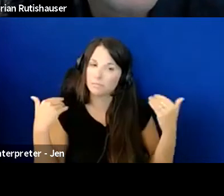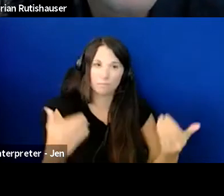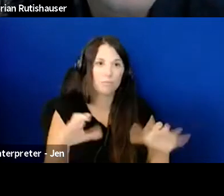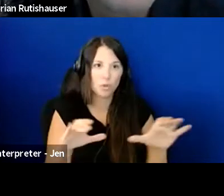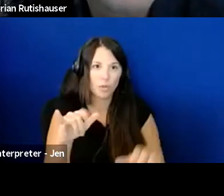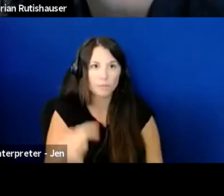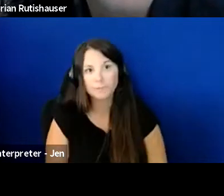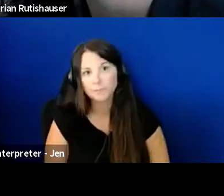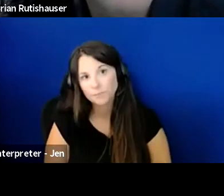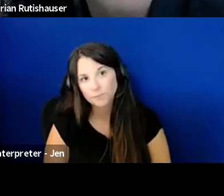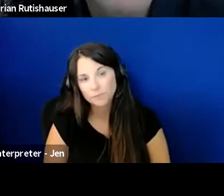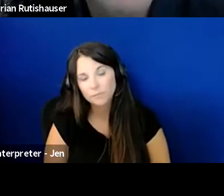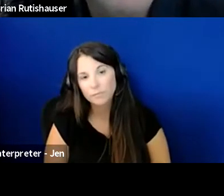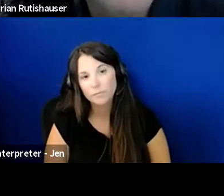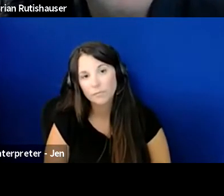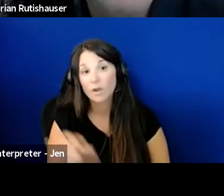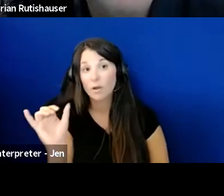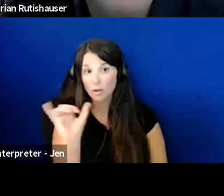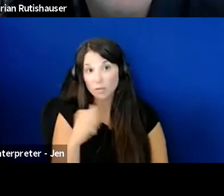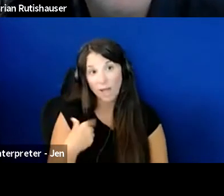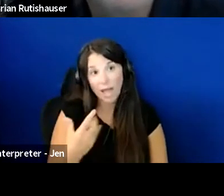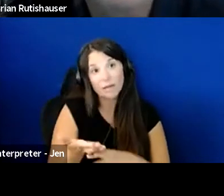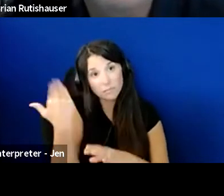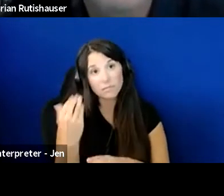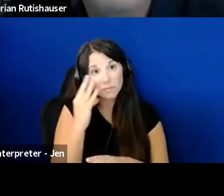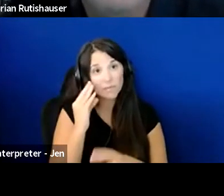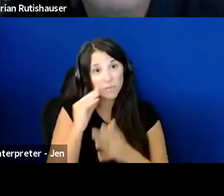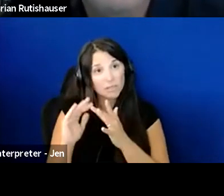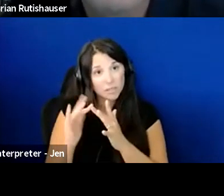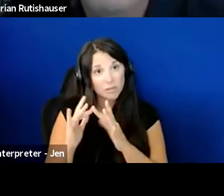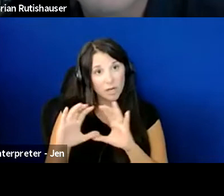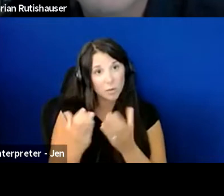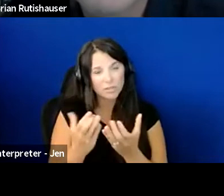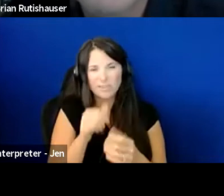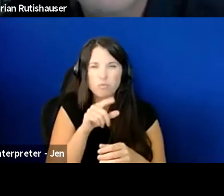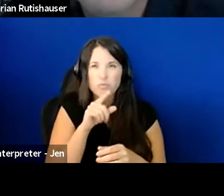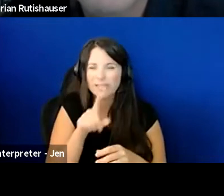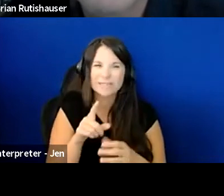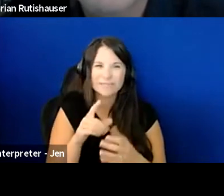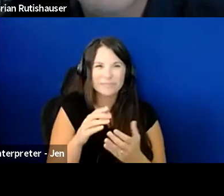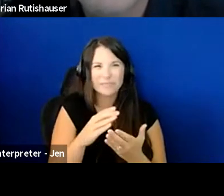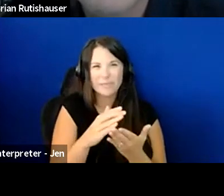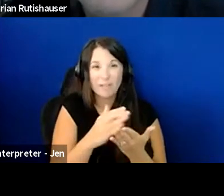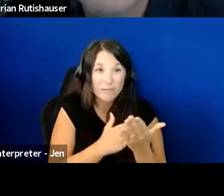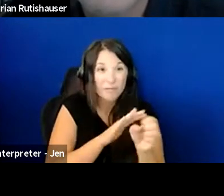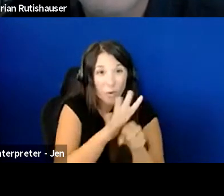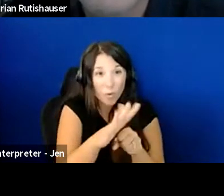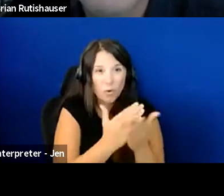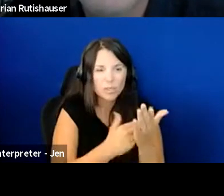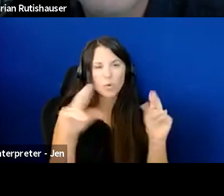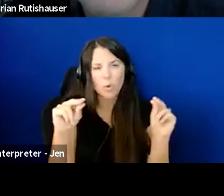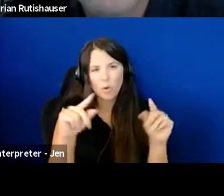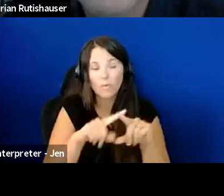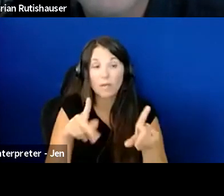And it also gave me I had taken some online courses before, not like full on courses, but like professional development courses, that